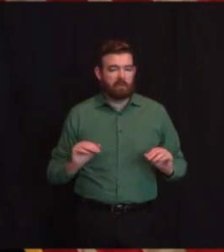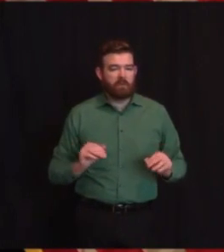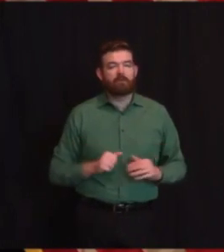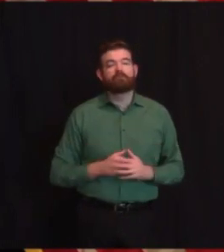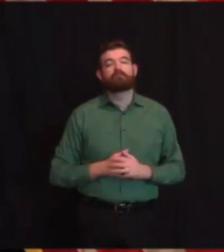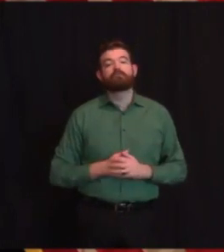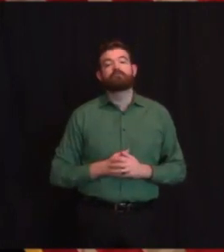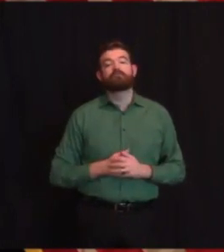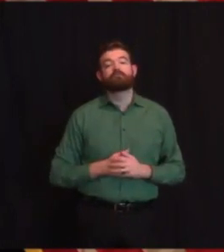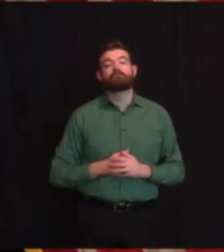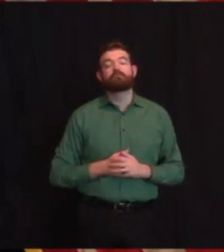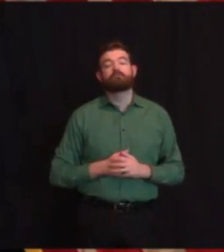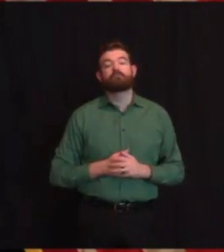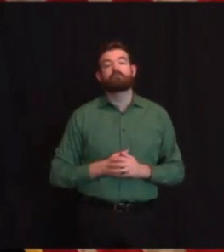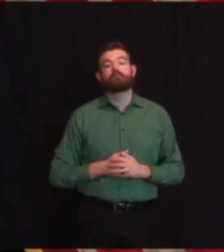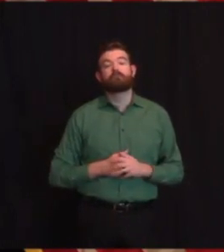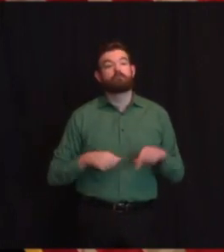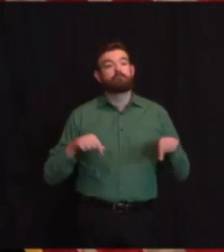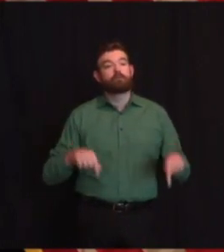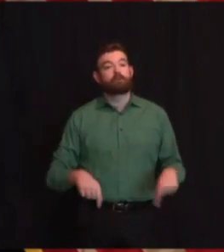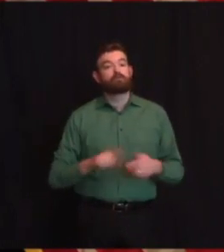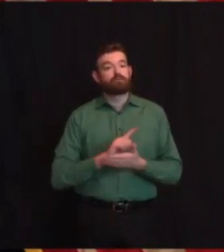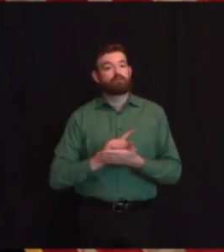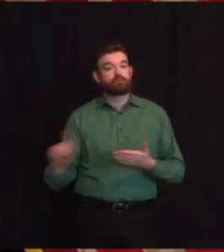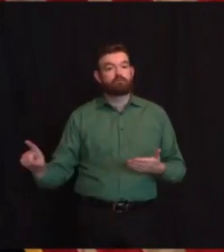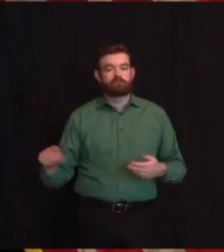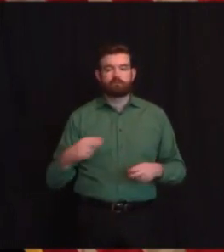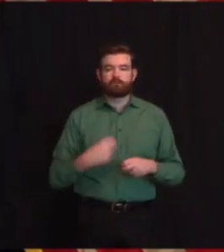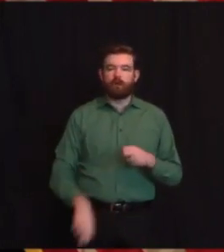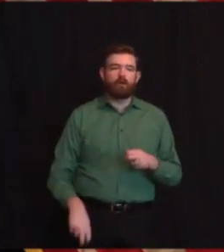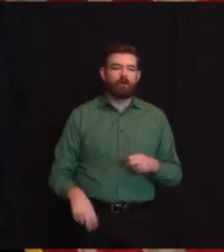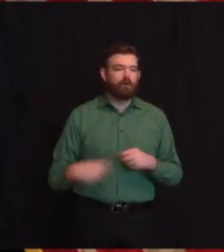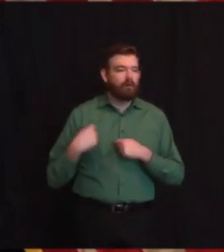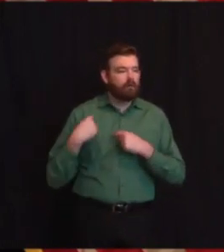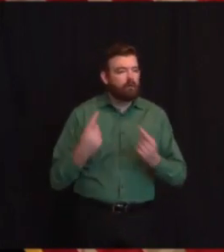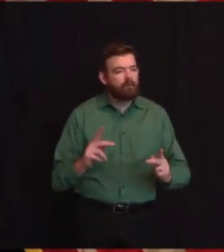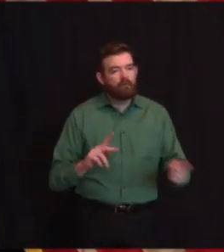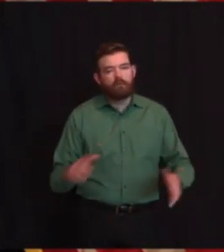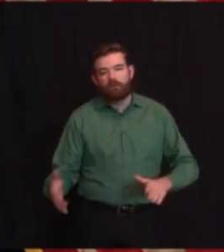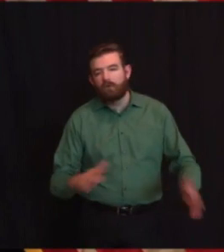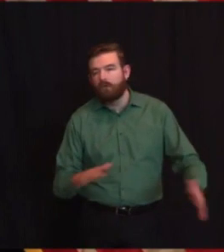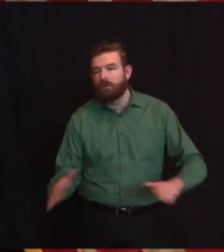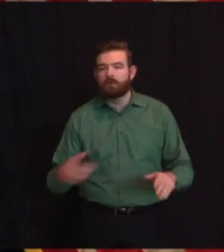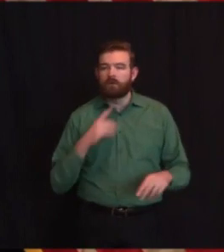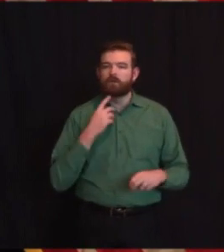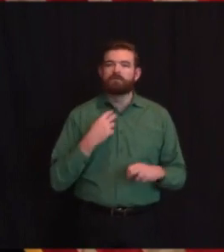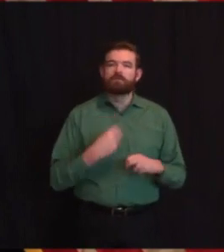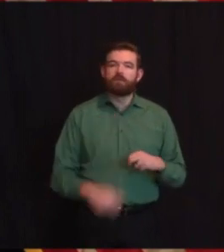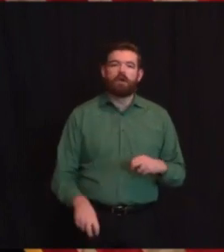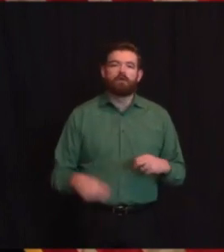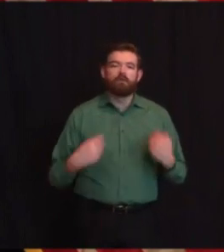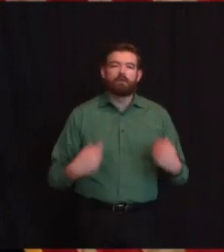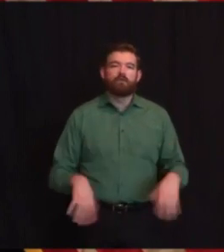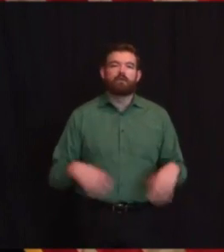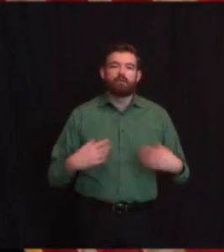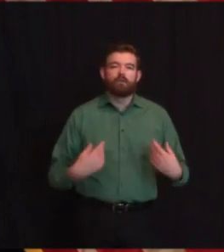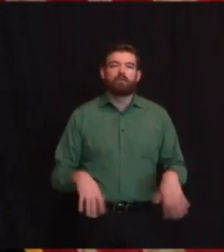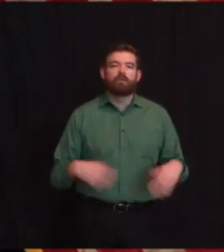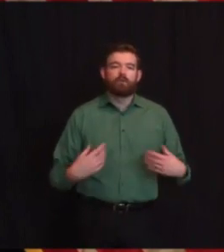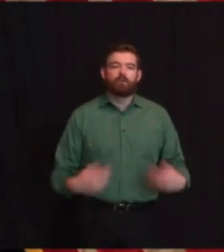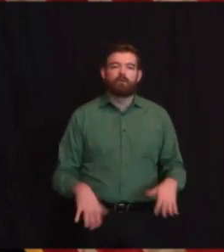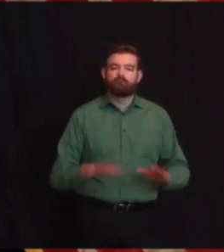tough a week as it relates to fatalities as we have had. And it is sobering to say the very